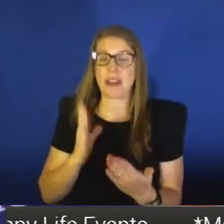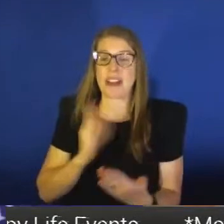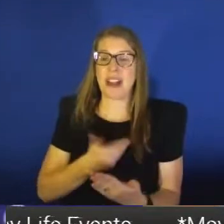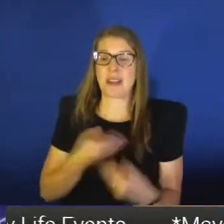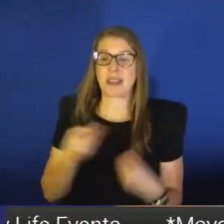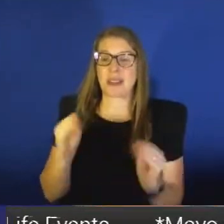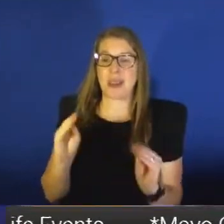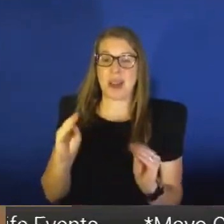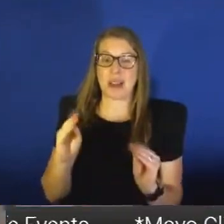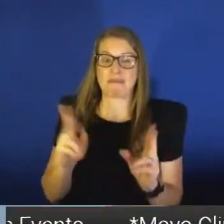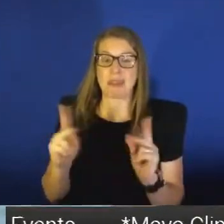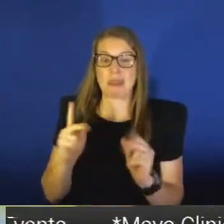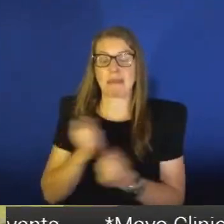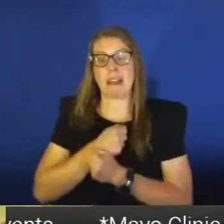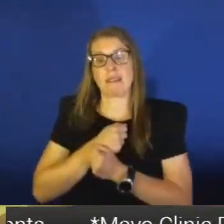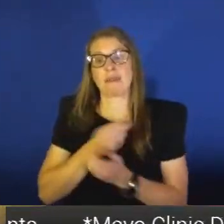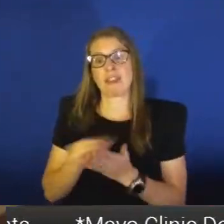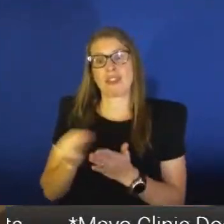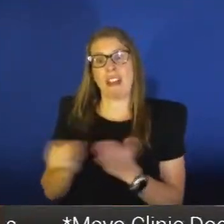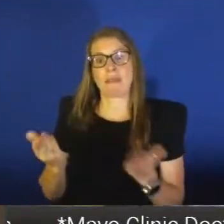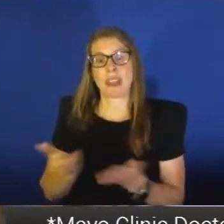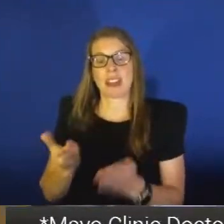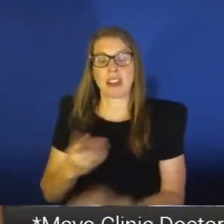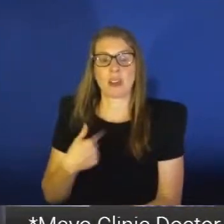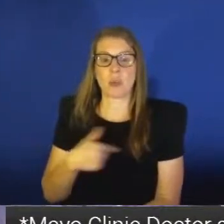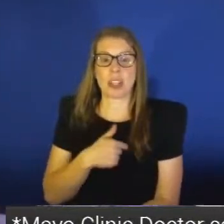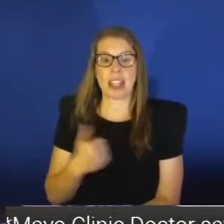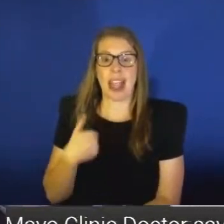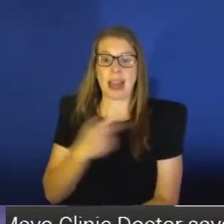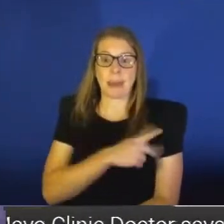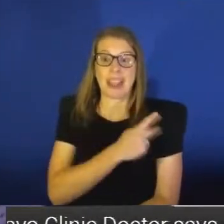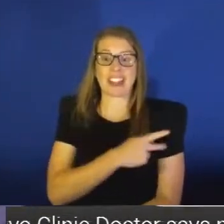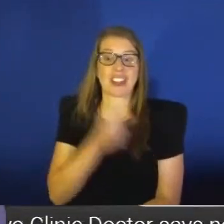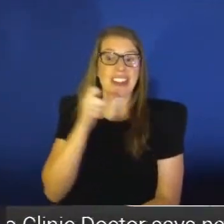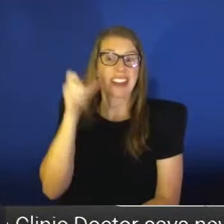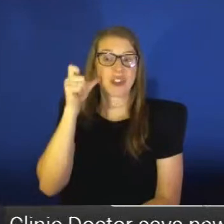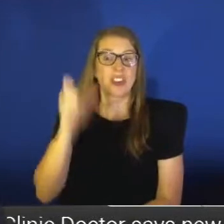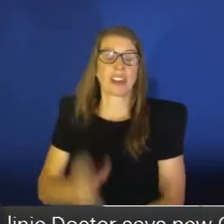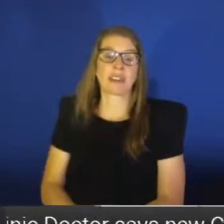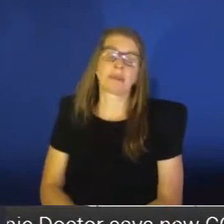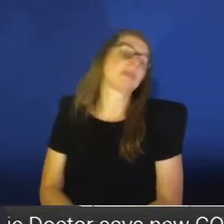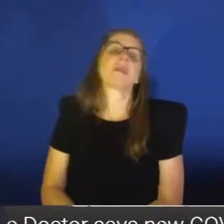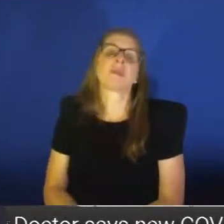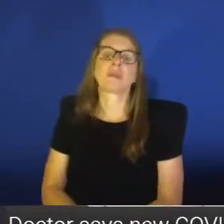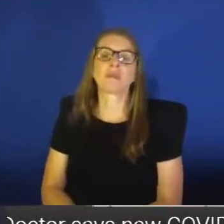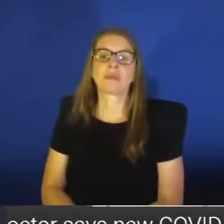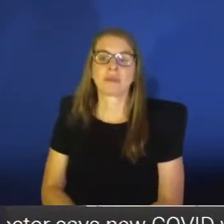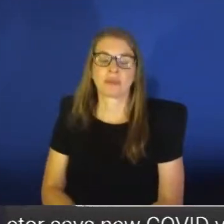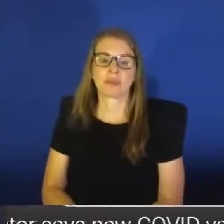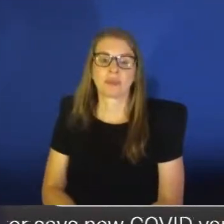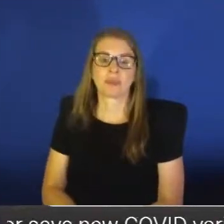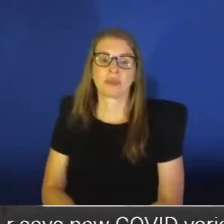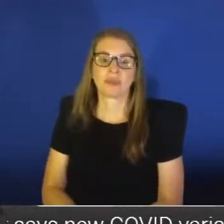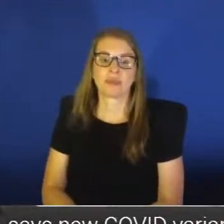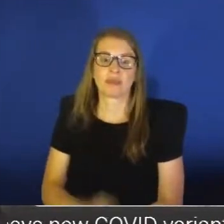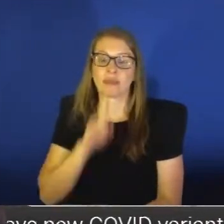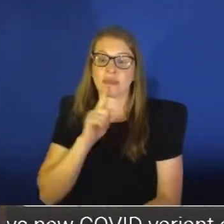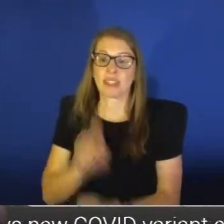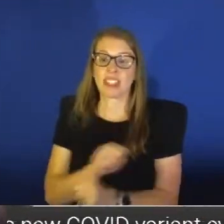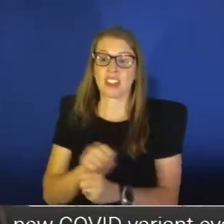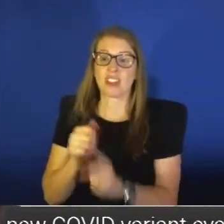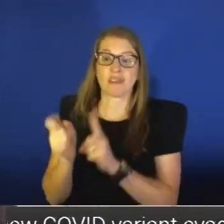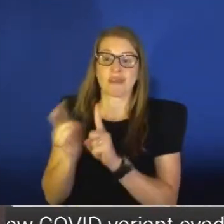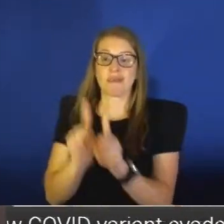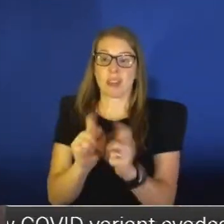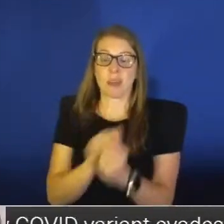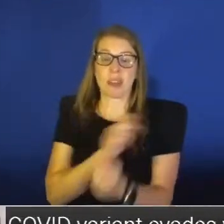love to shop here. In fact, we had a patient yesterday. Well, actually, she came with a patient. The patient was